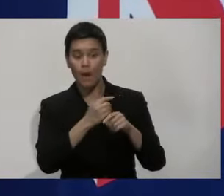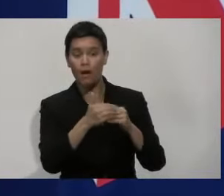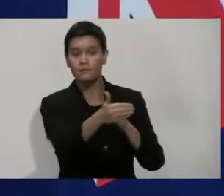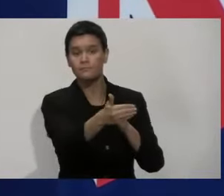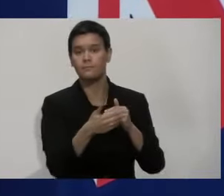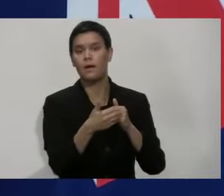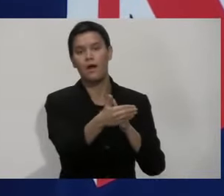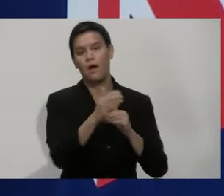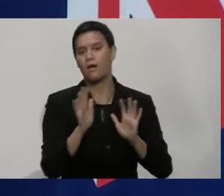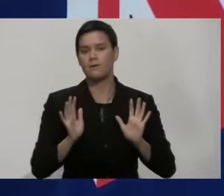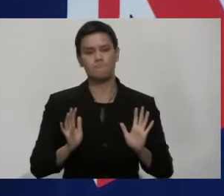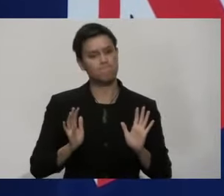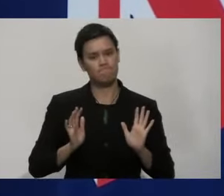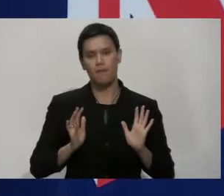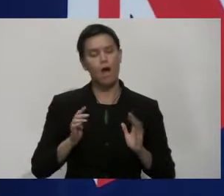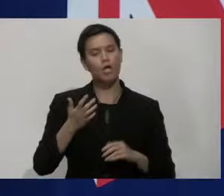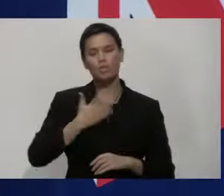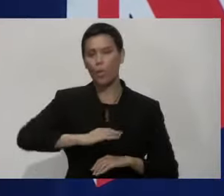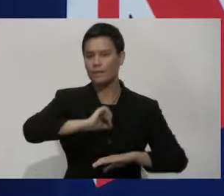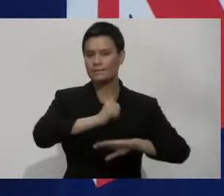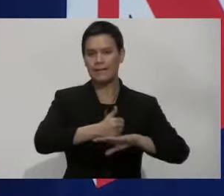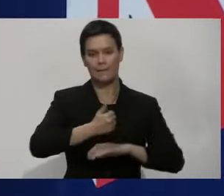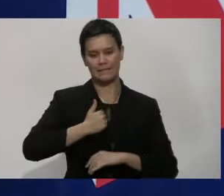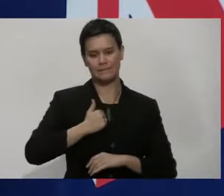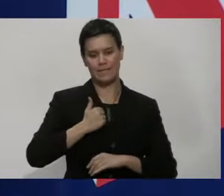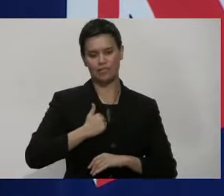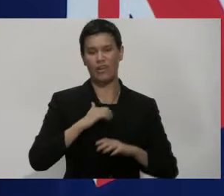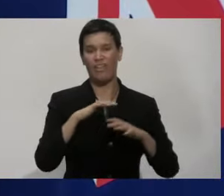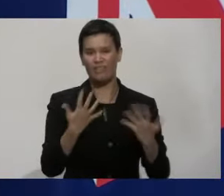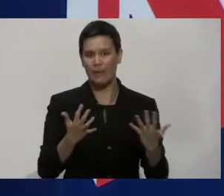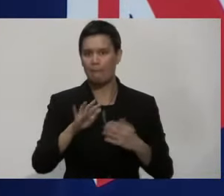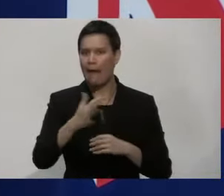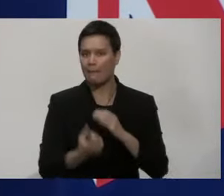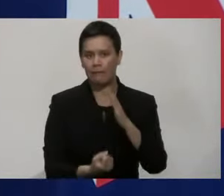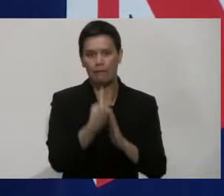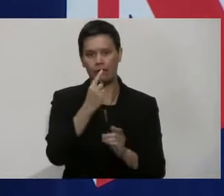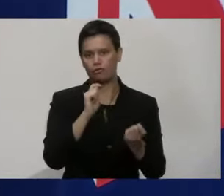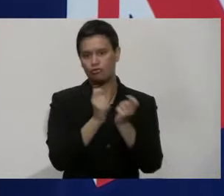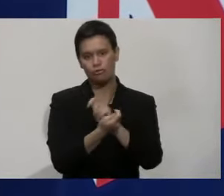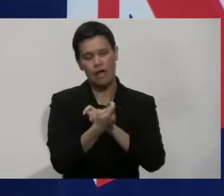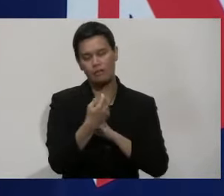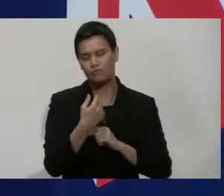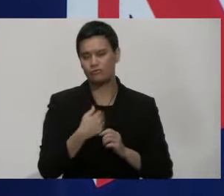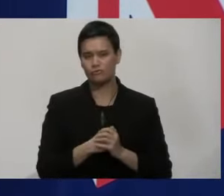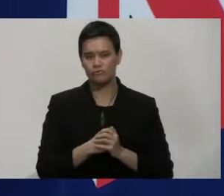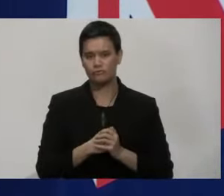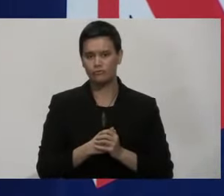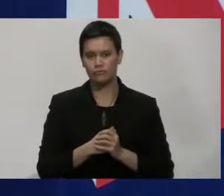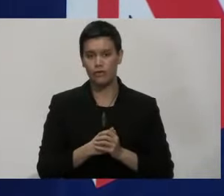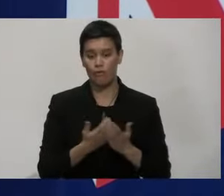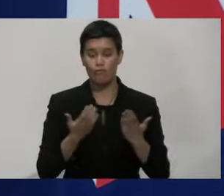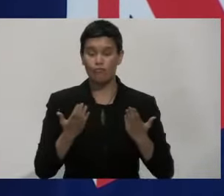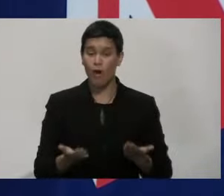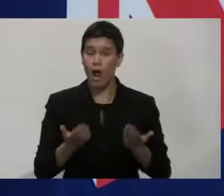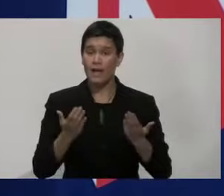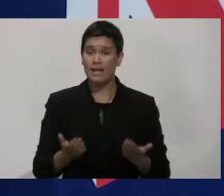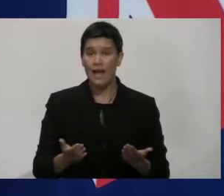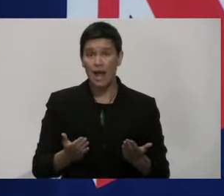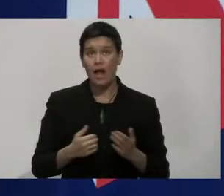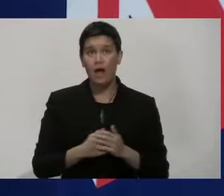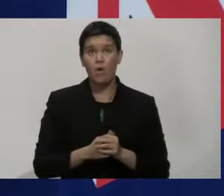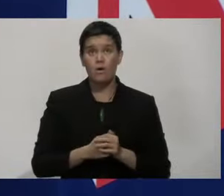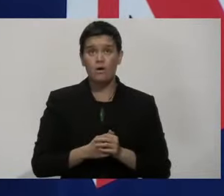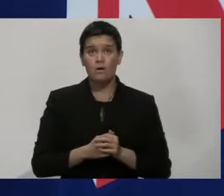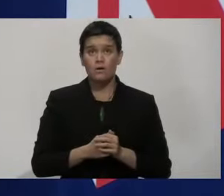review. Again, people over the course of the week will see where our trajectory is. But it is possible for us at different parts of our alert level